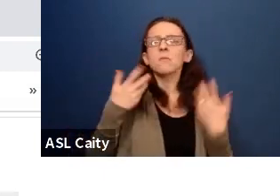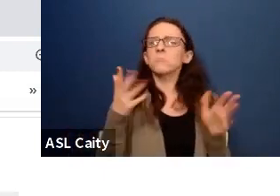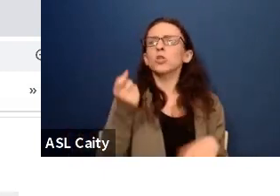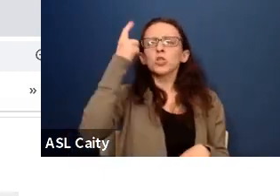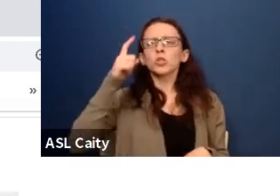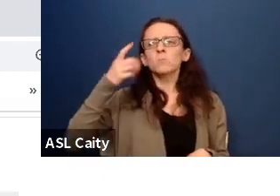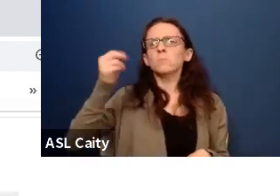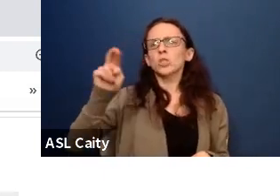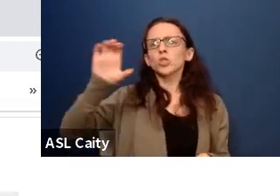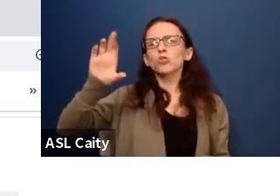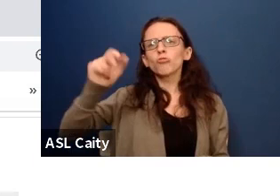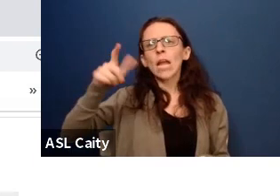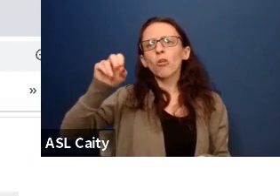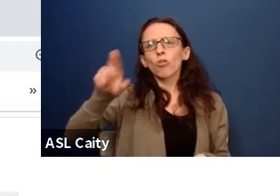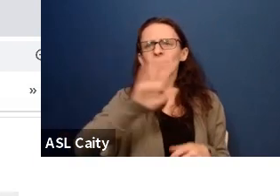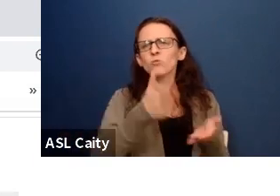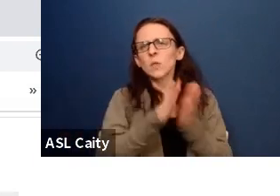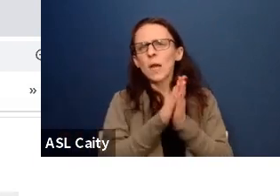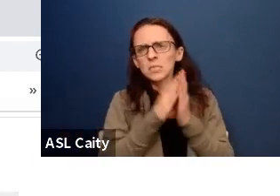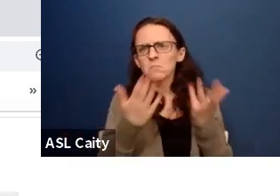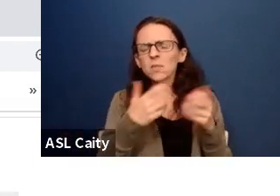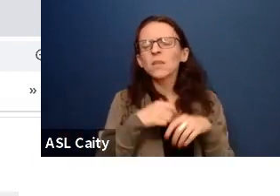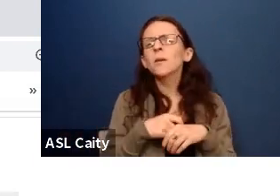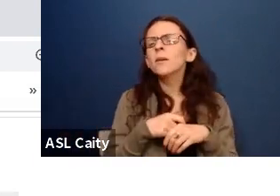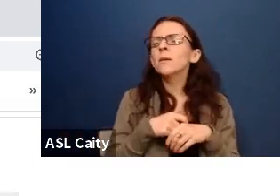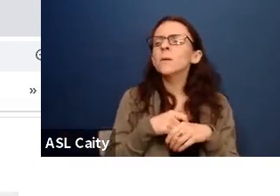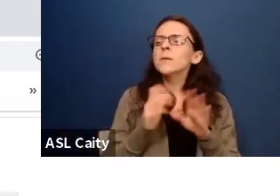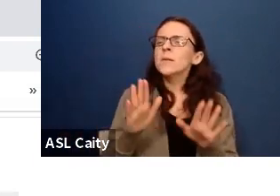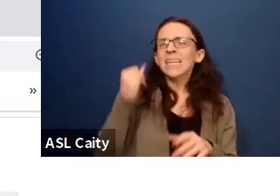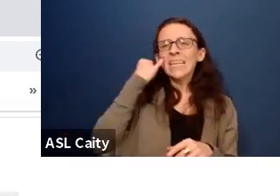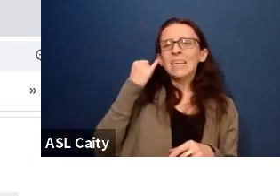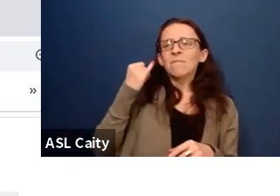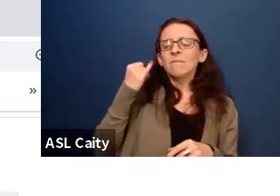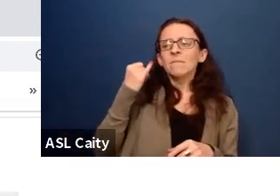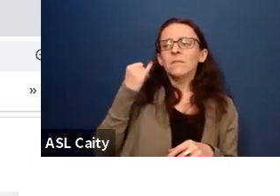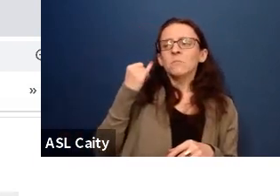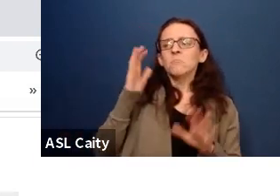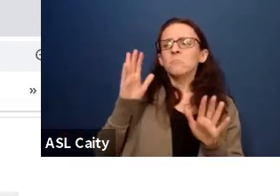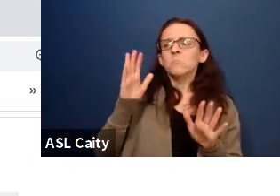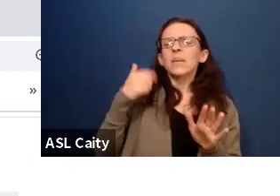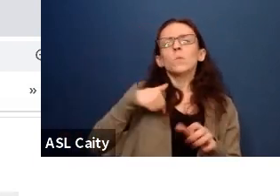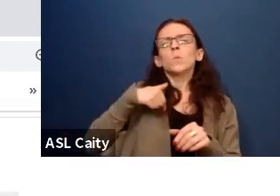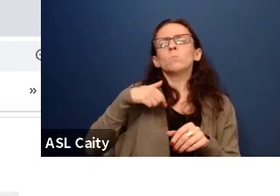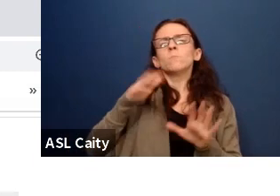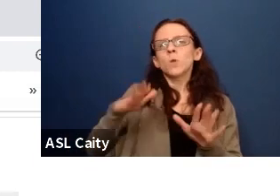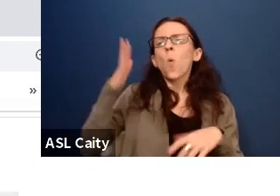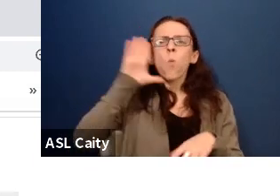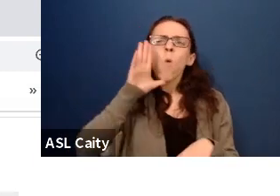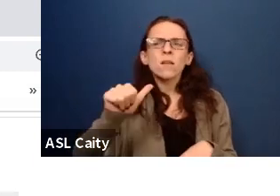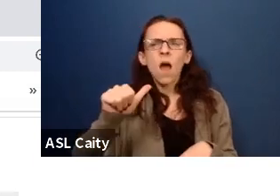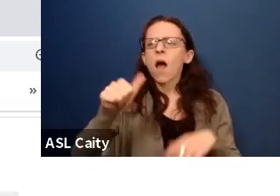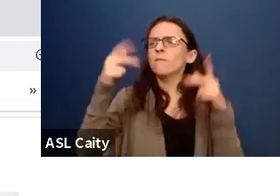but if we're using, why wouldn't we try to figure out, using